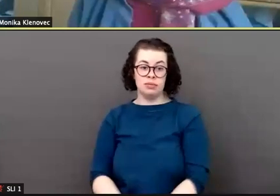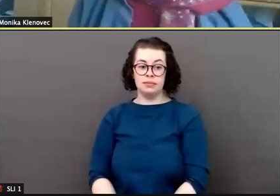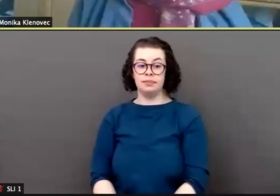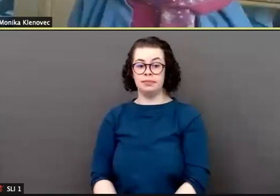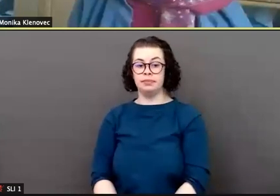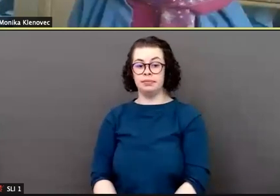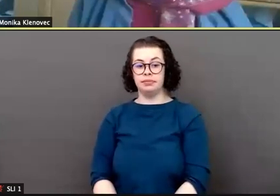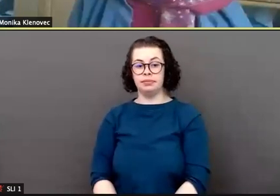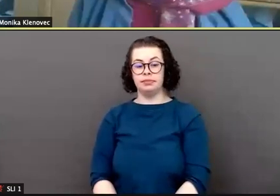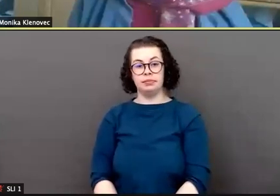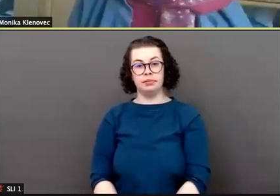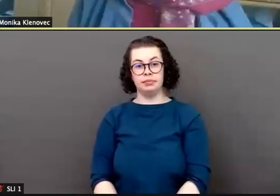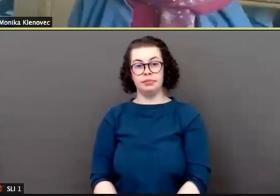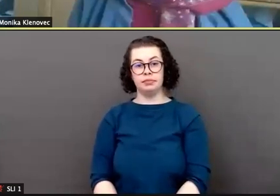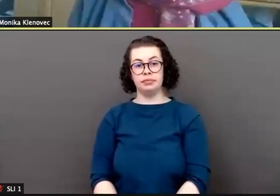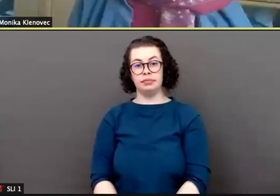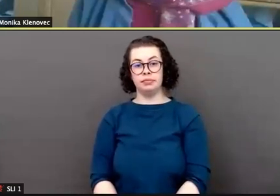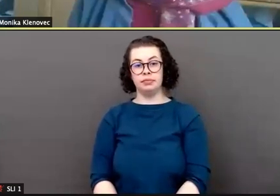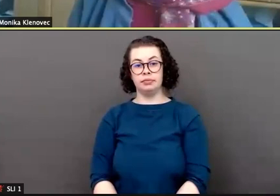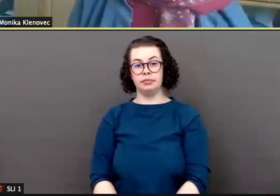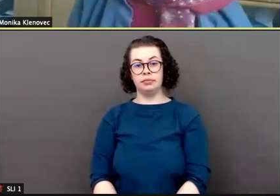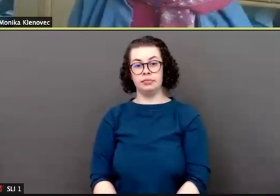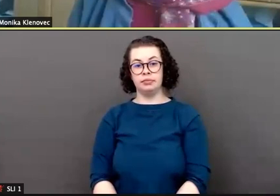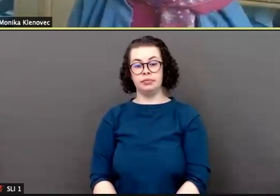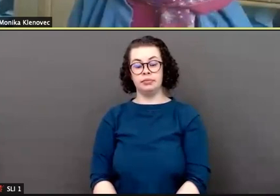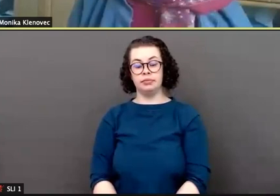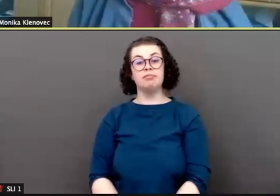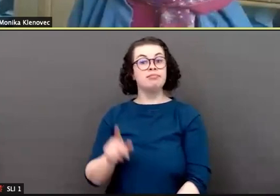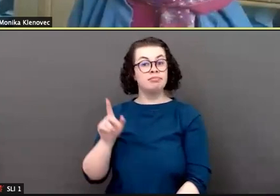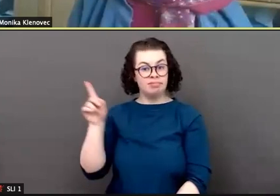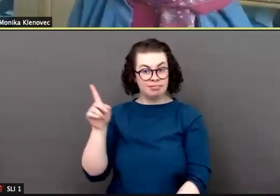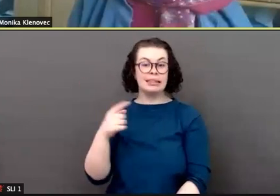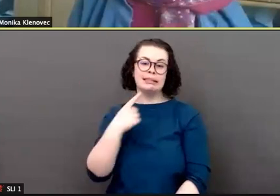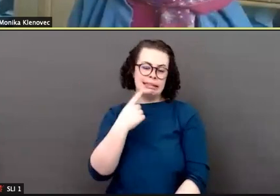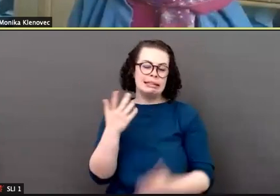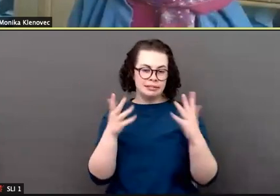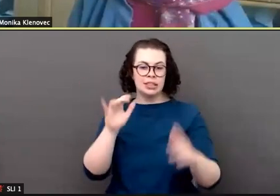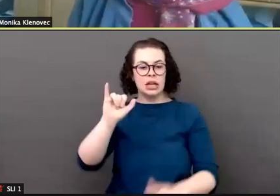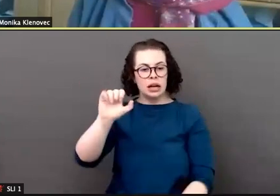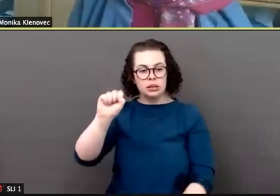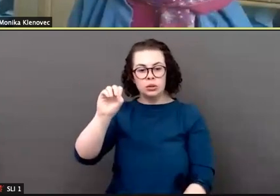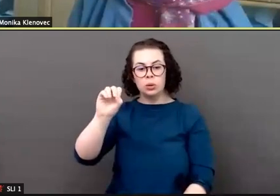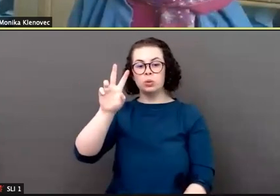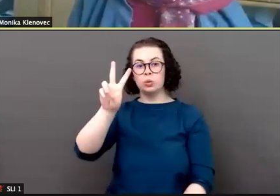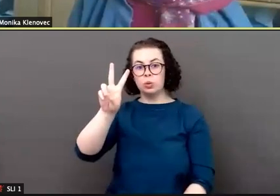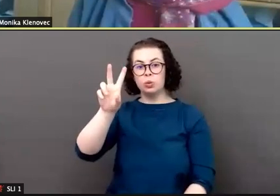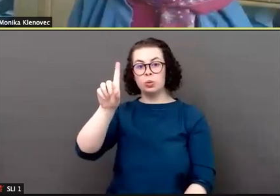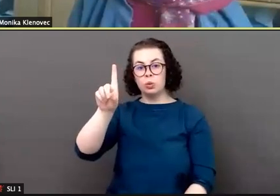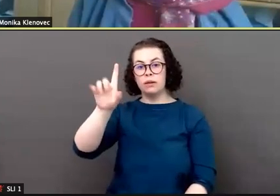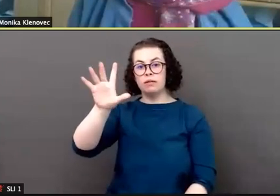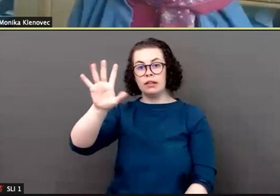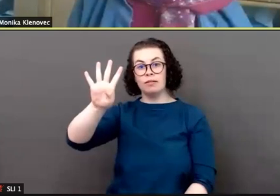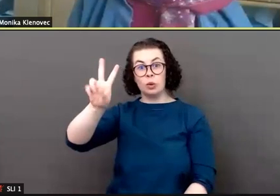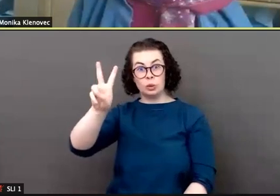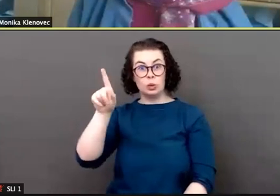And the main source of information, as already said, is the ISO 21542, the last